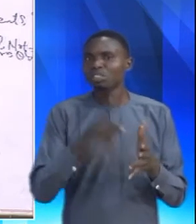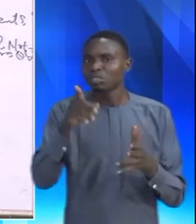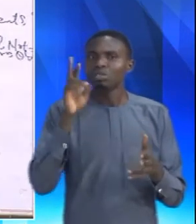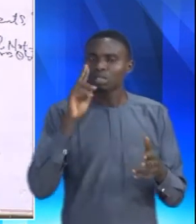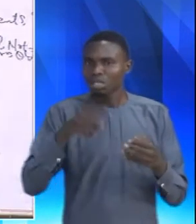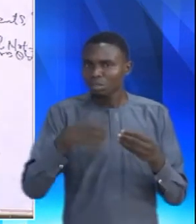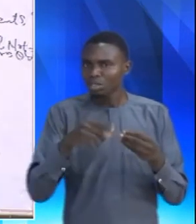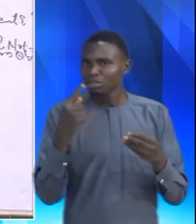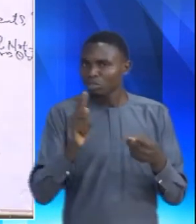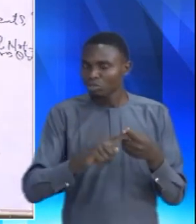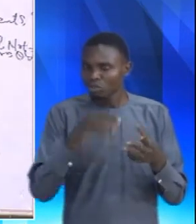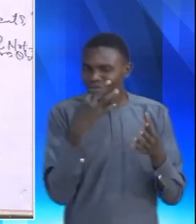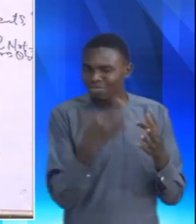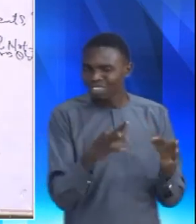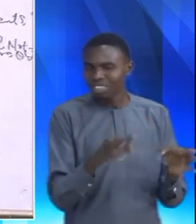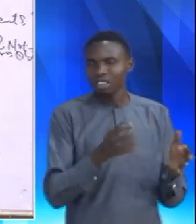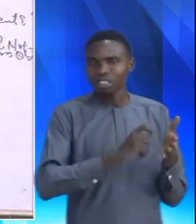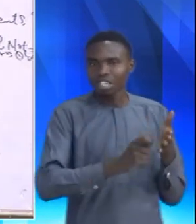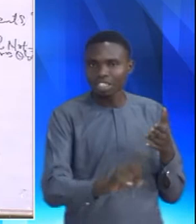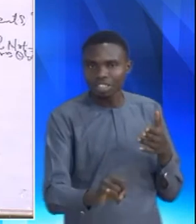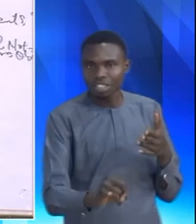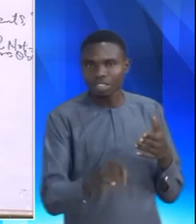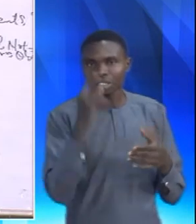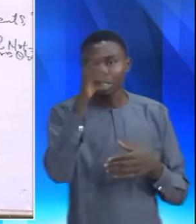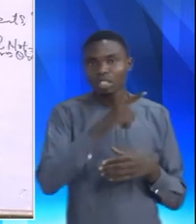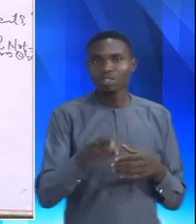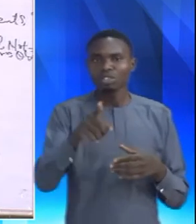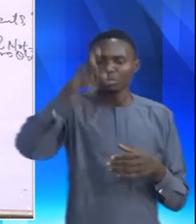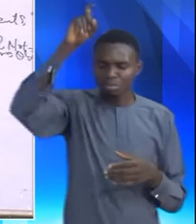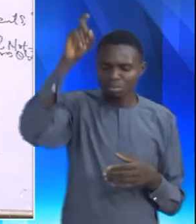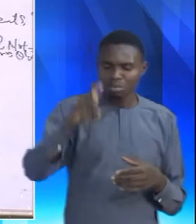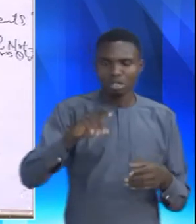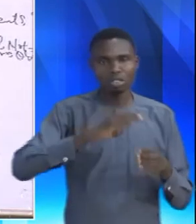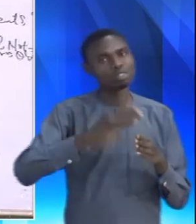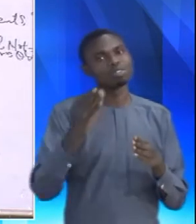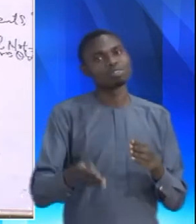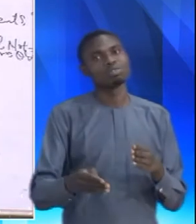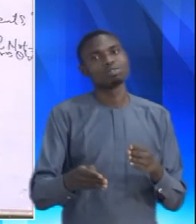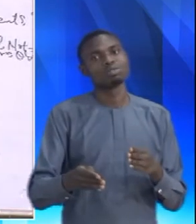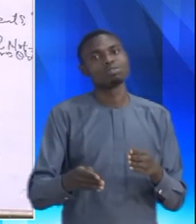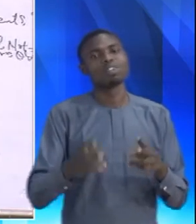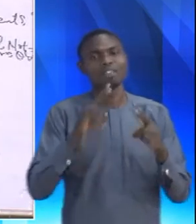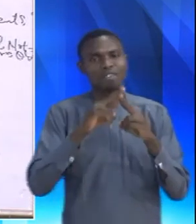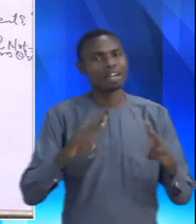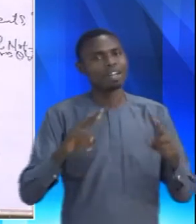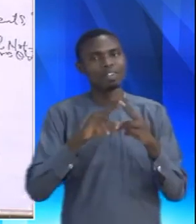writing. You have to conclude it, because if you fail to conclude your letter very well,